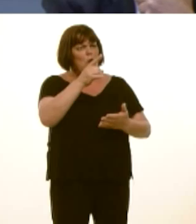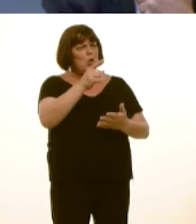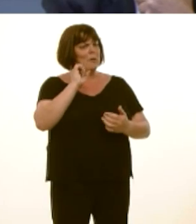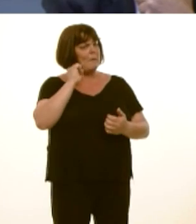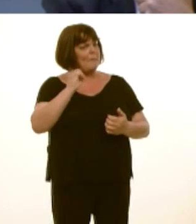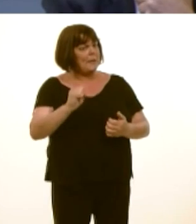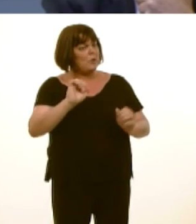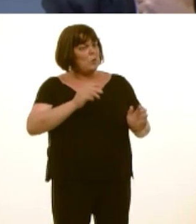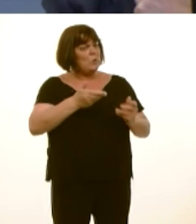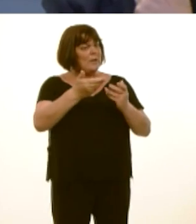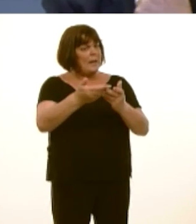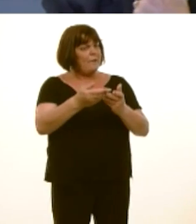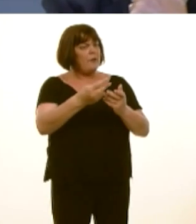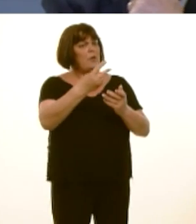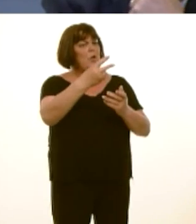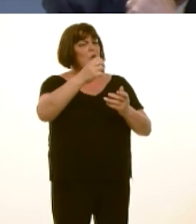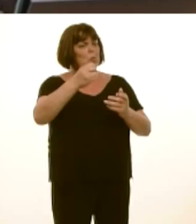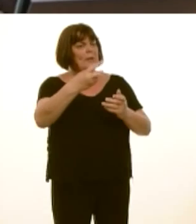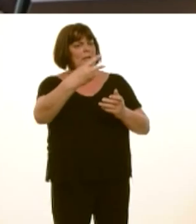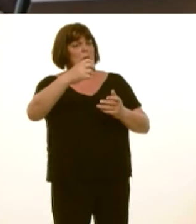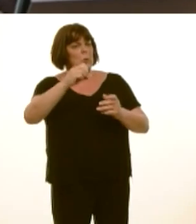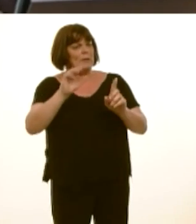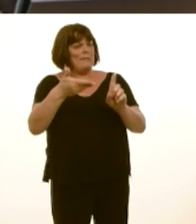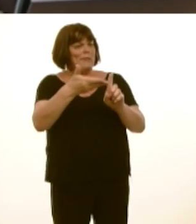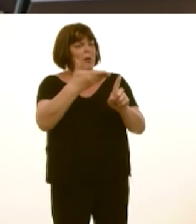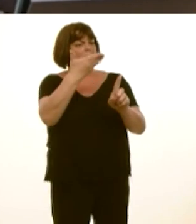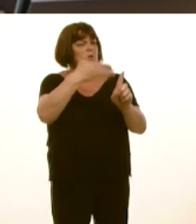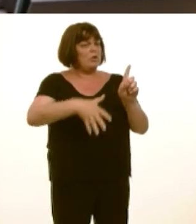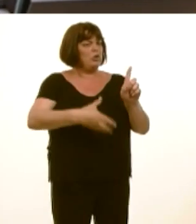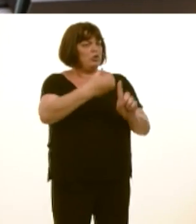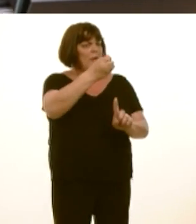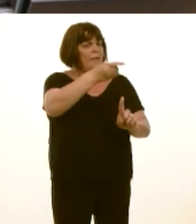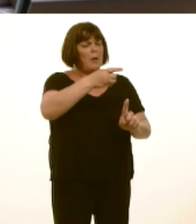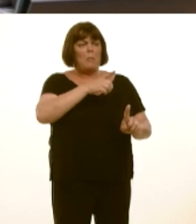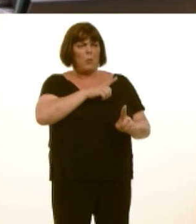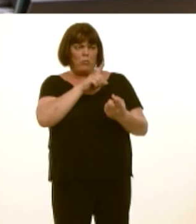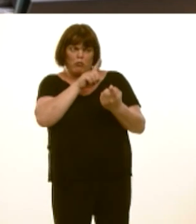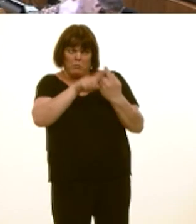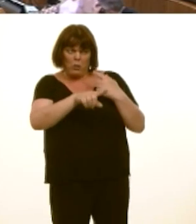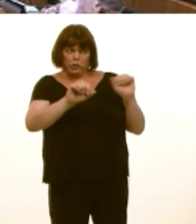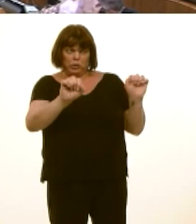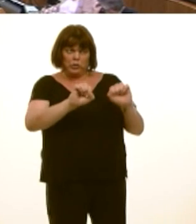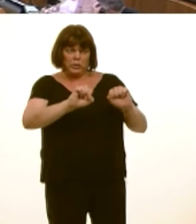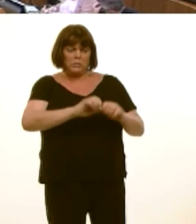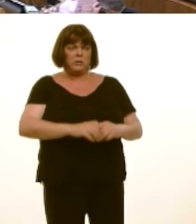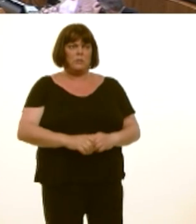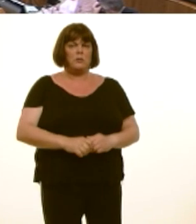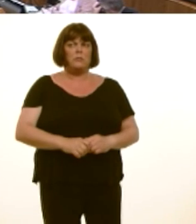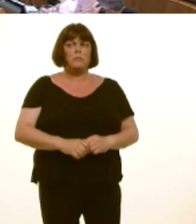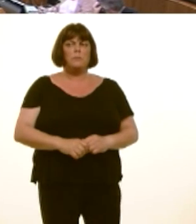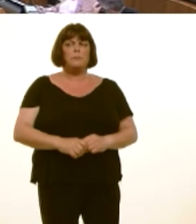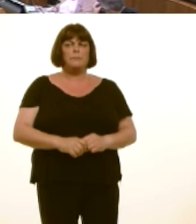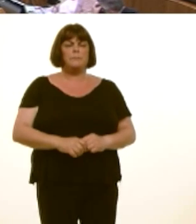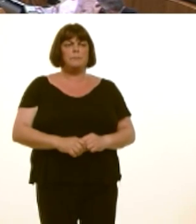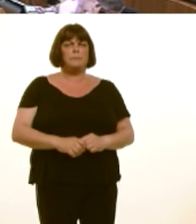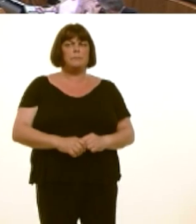delivering his 2020 target? Because he didn't actually say that he was. Now, one way to actually